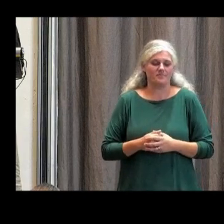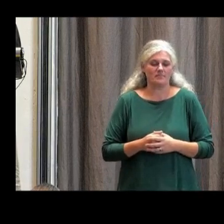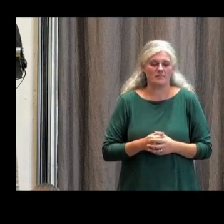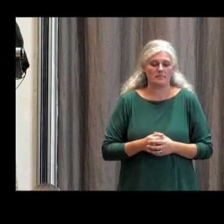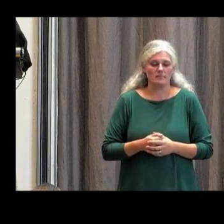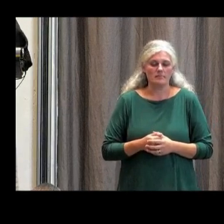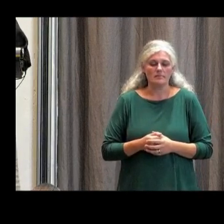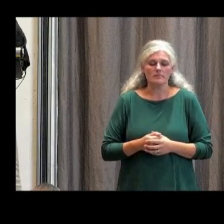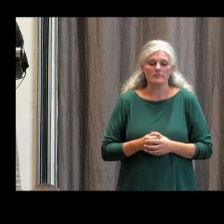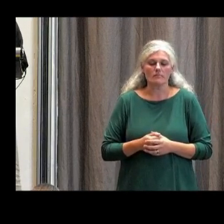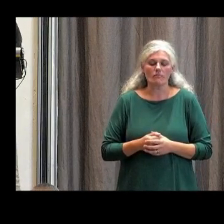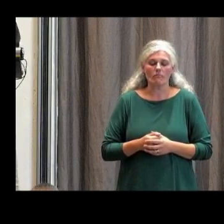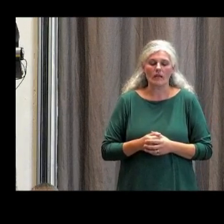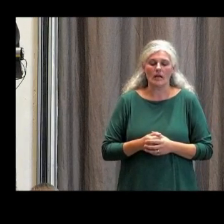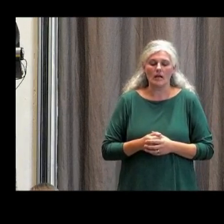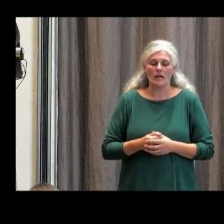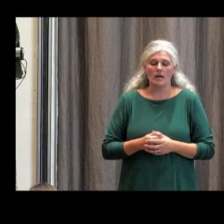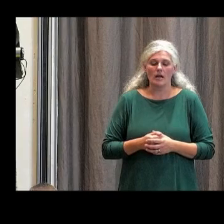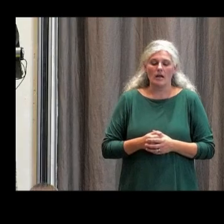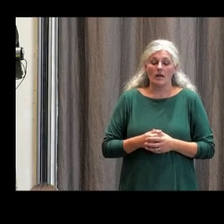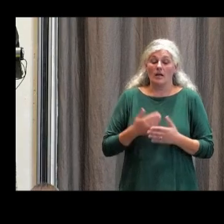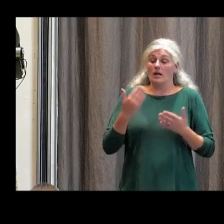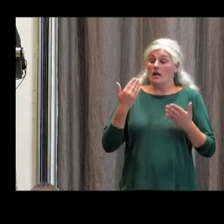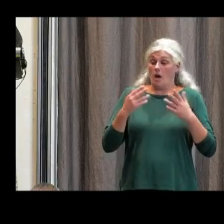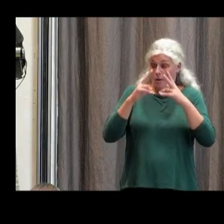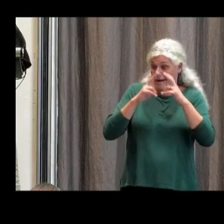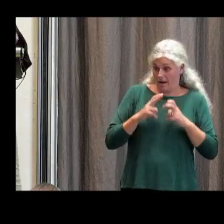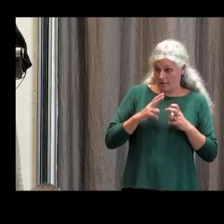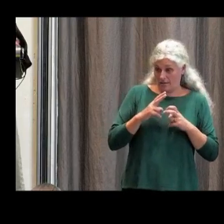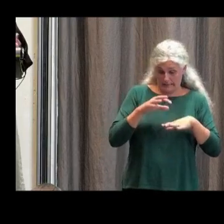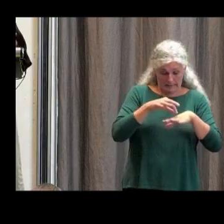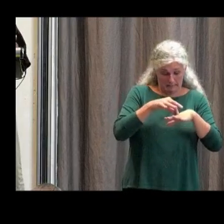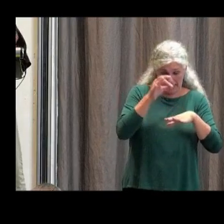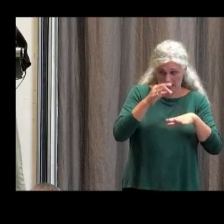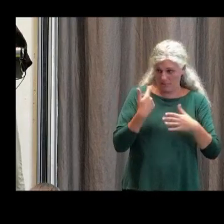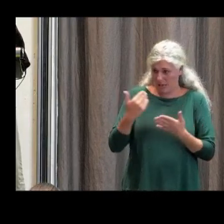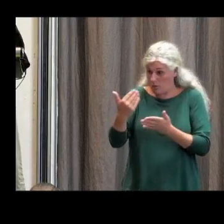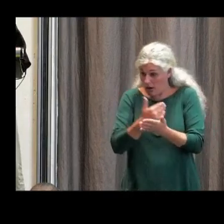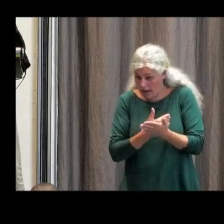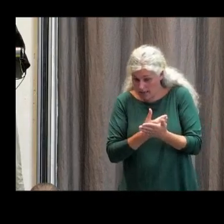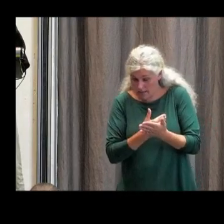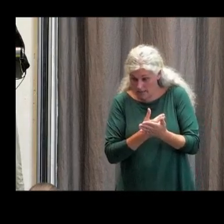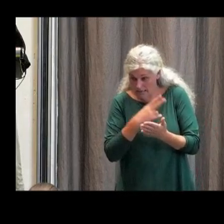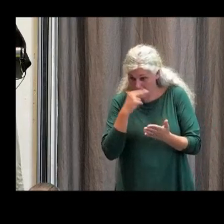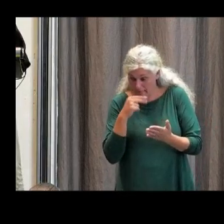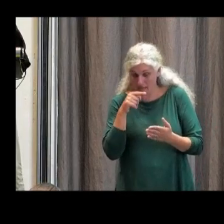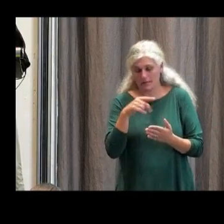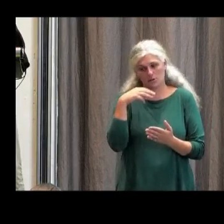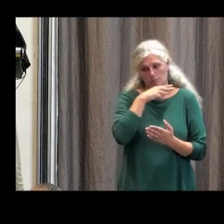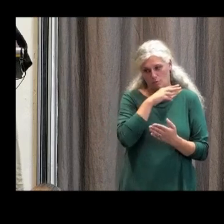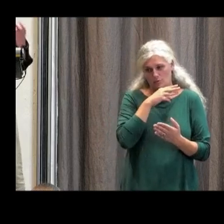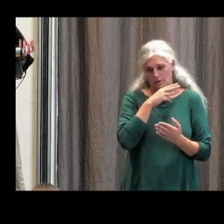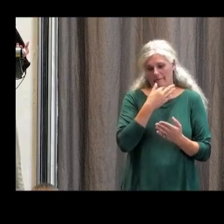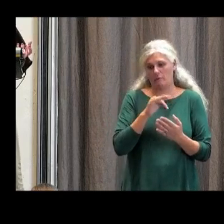Okay, so so that's how we analyze the sample, but of course, how do we collect the sample? And this is really key from